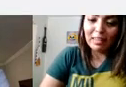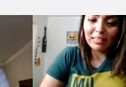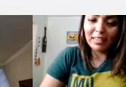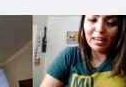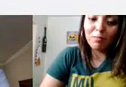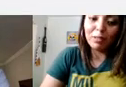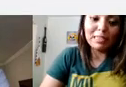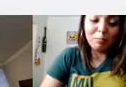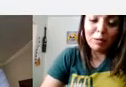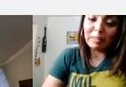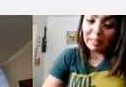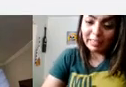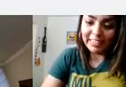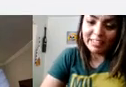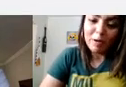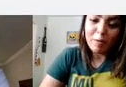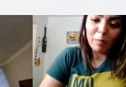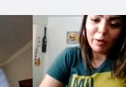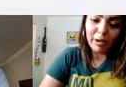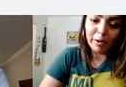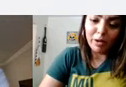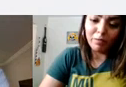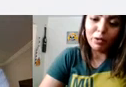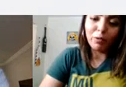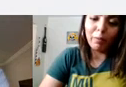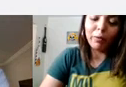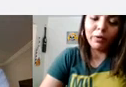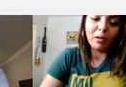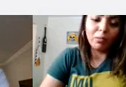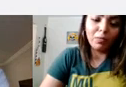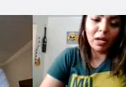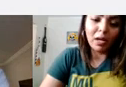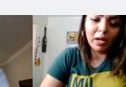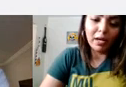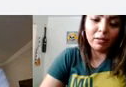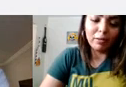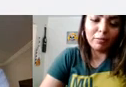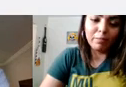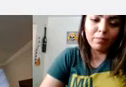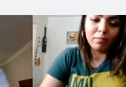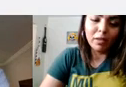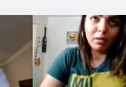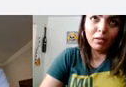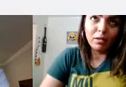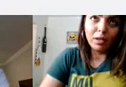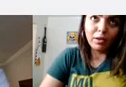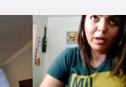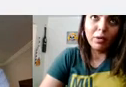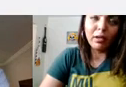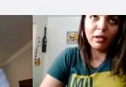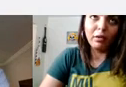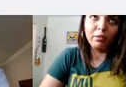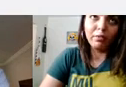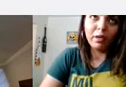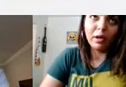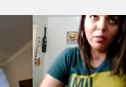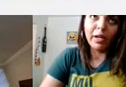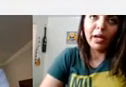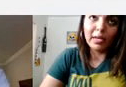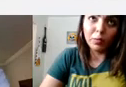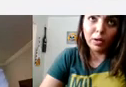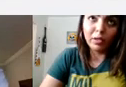action, because I think that's I believe that's a big thing. But up to what point can I add, can we think